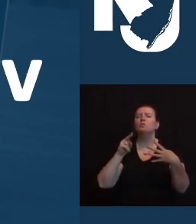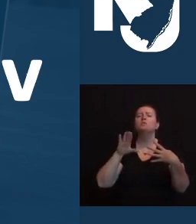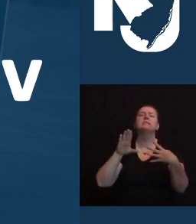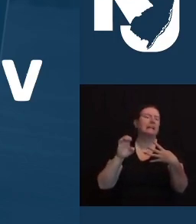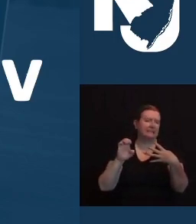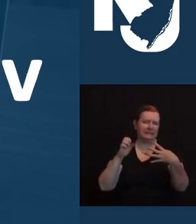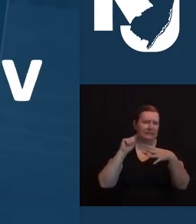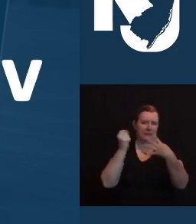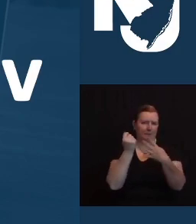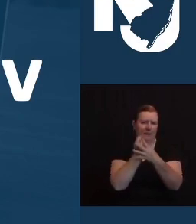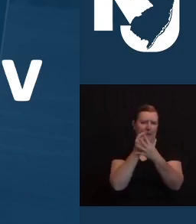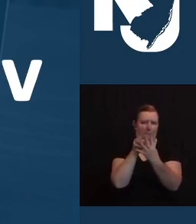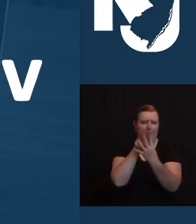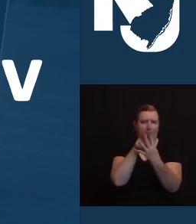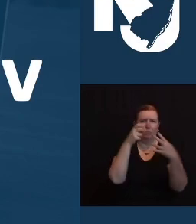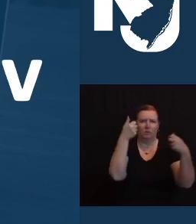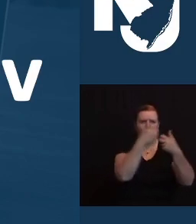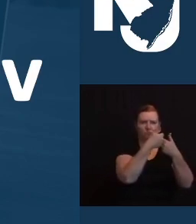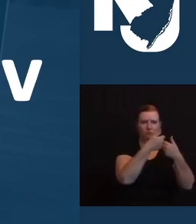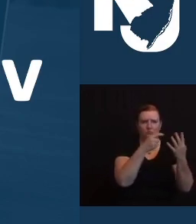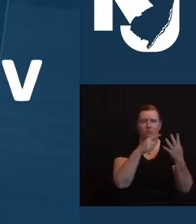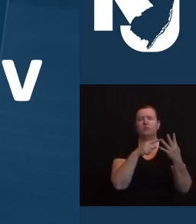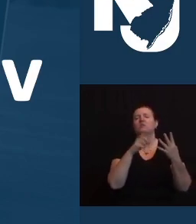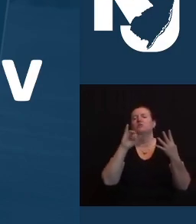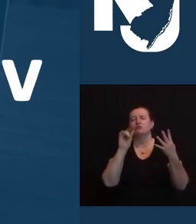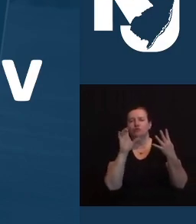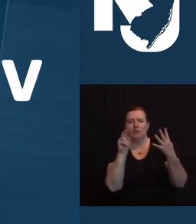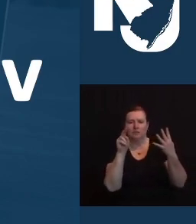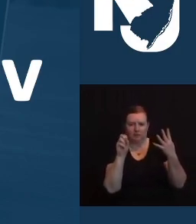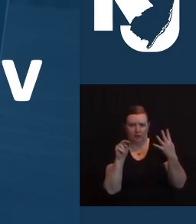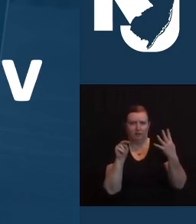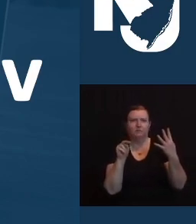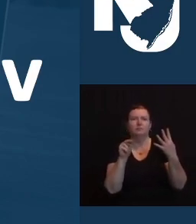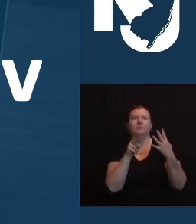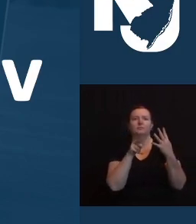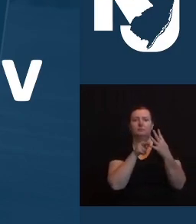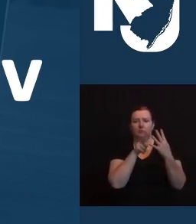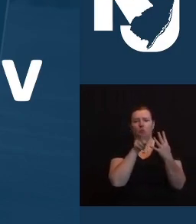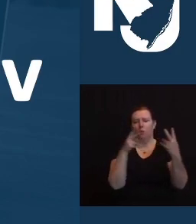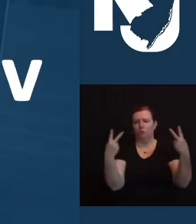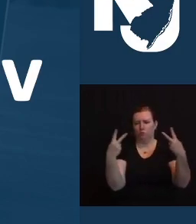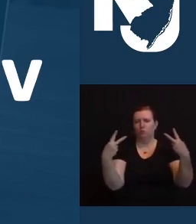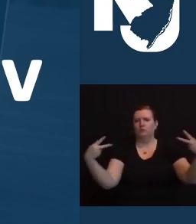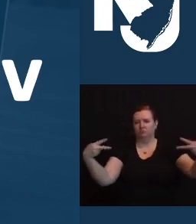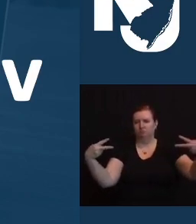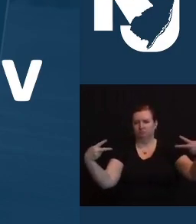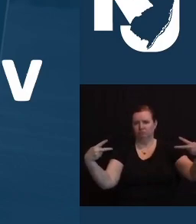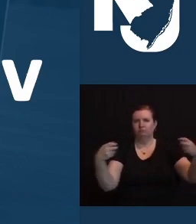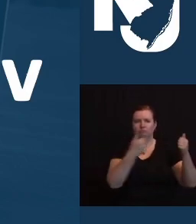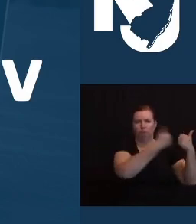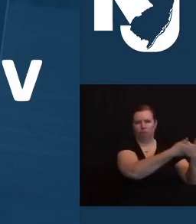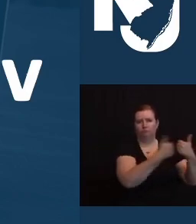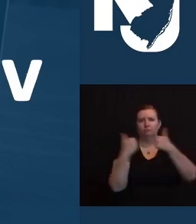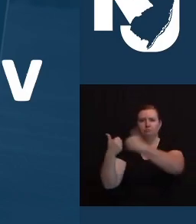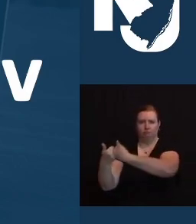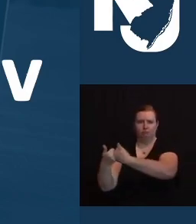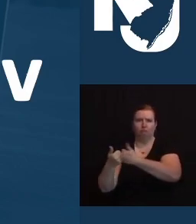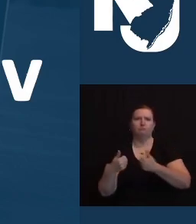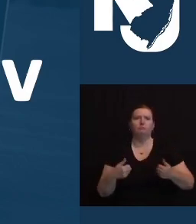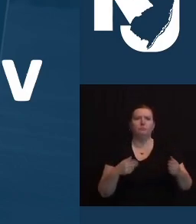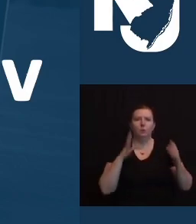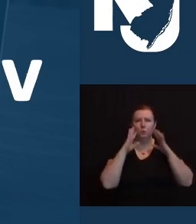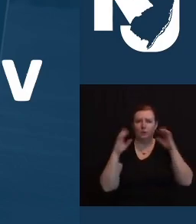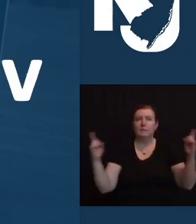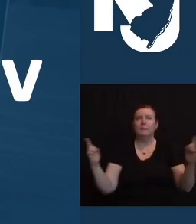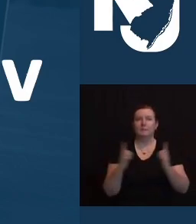o'clock. The finals, the winner of tonight's games, will meet right here in town, Friday night, 7 o'clock, Arm &